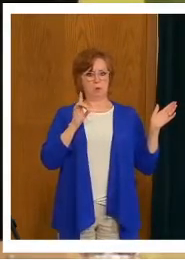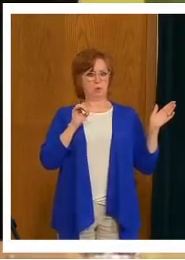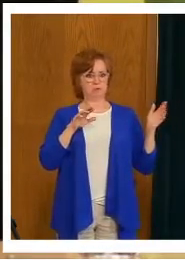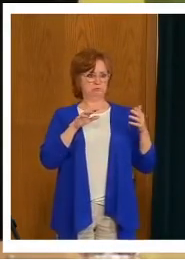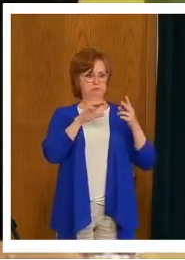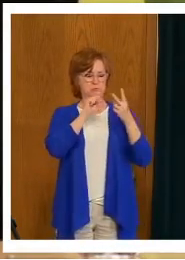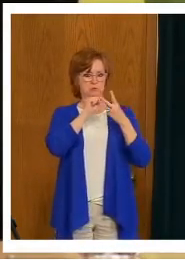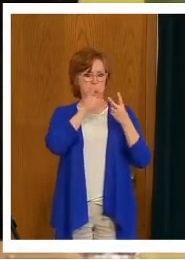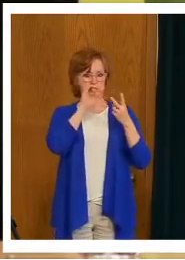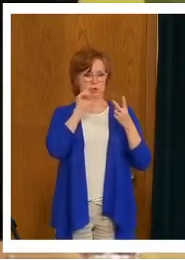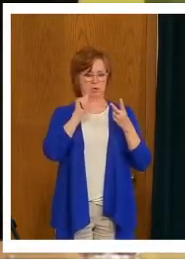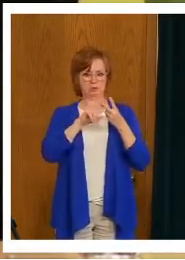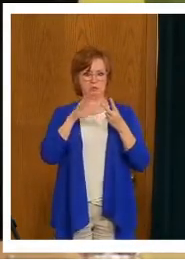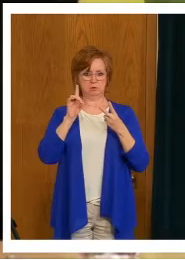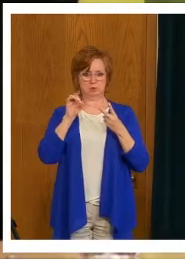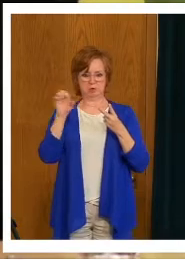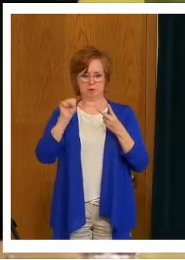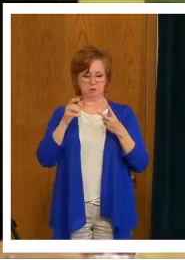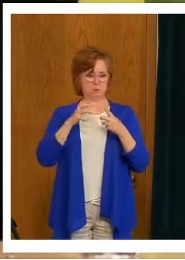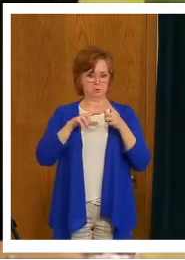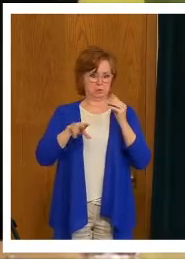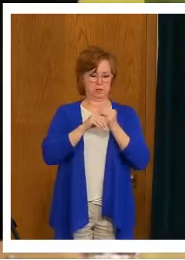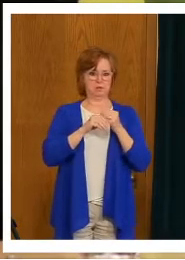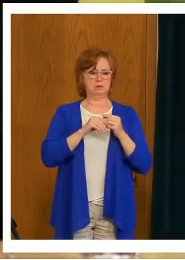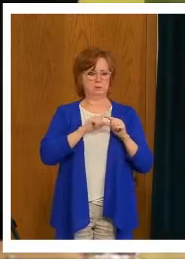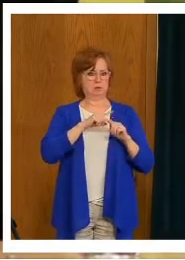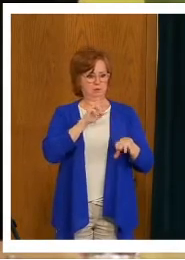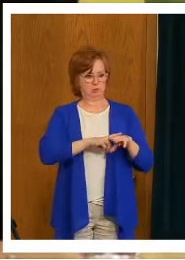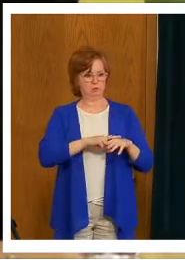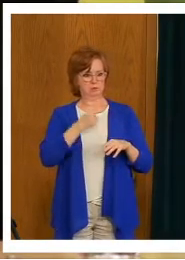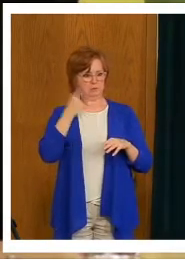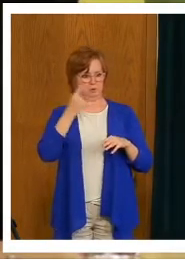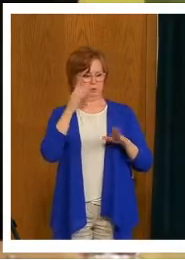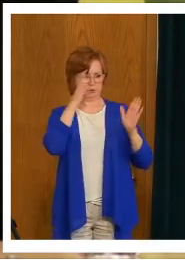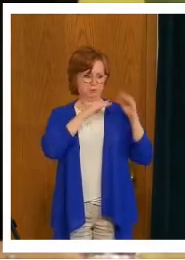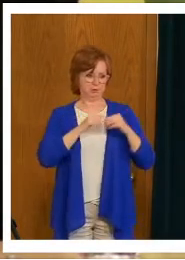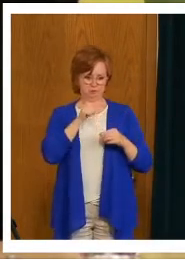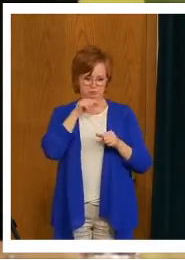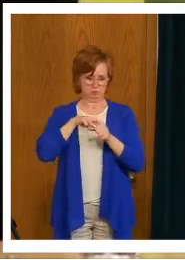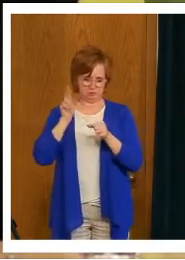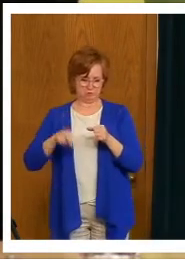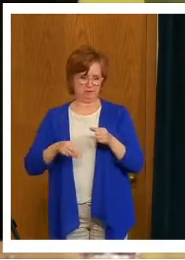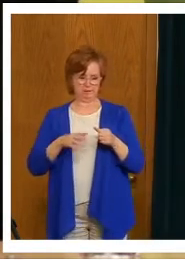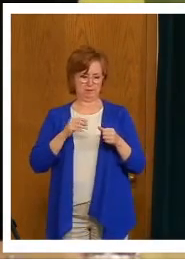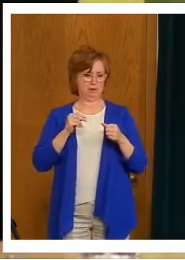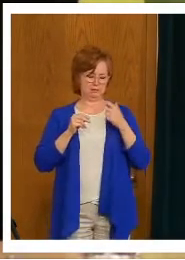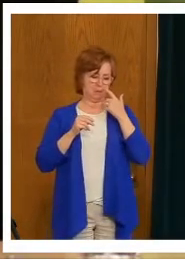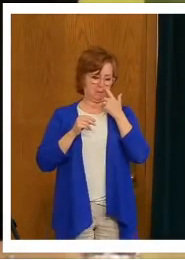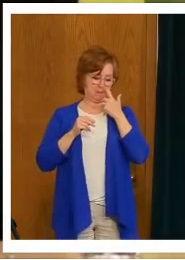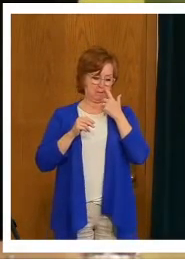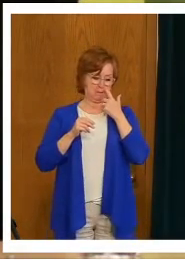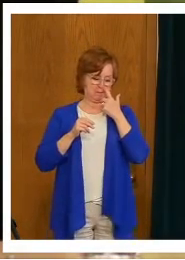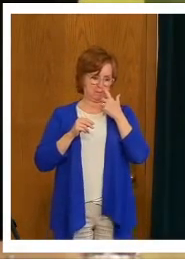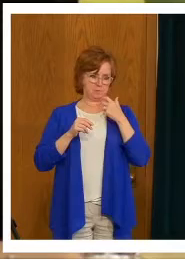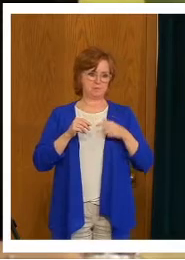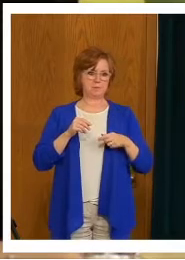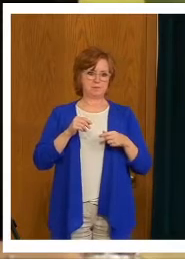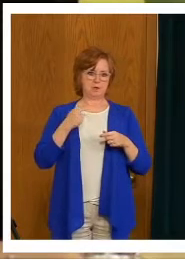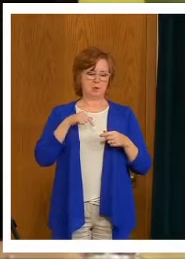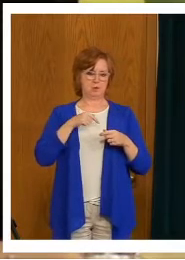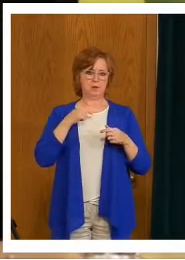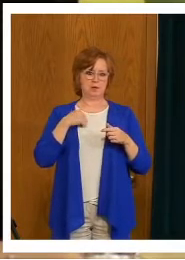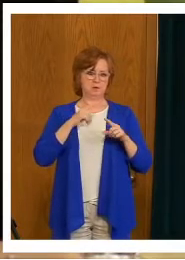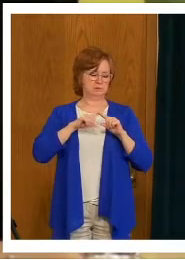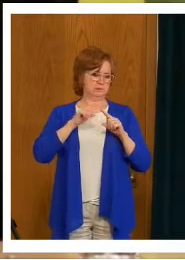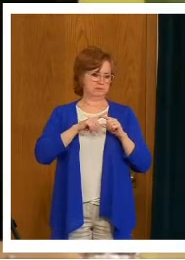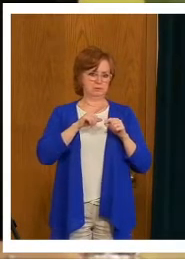I'll just have a short comment, but always concerned about cases, not only in Regina, but particularly in Regina, because of the high level of variance of